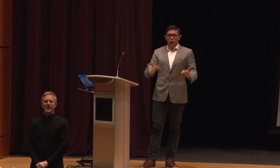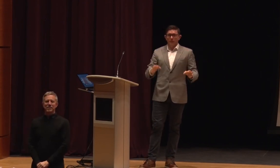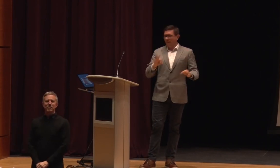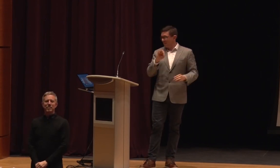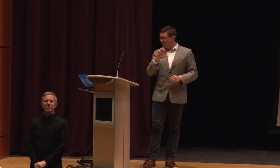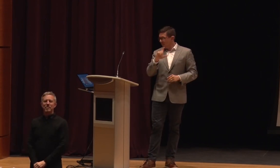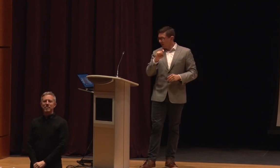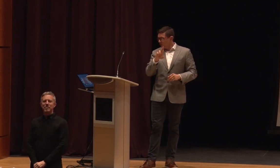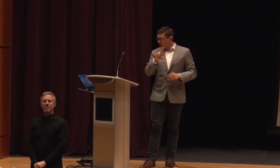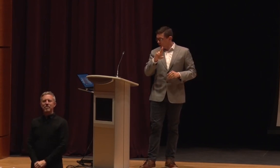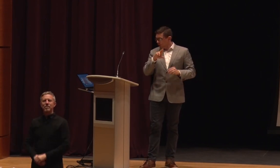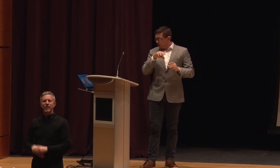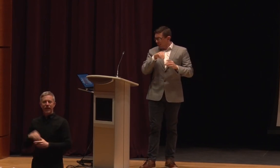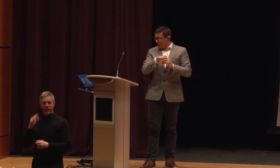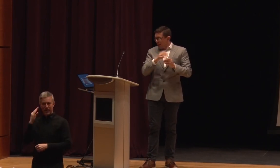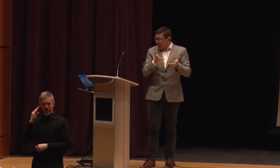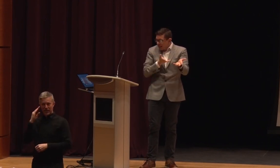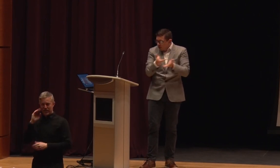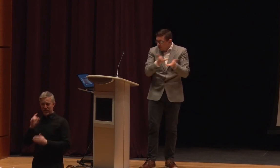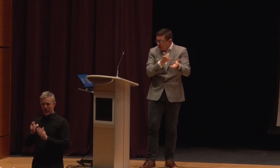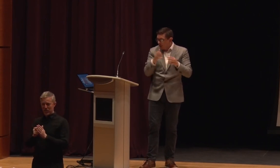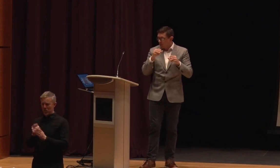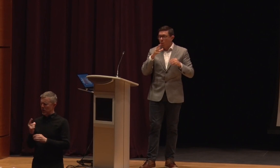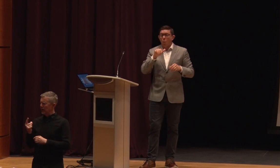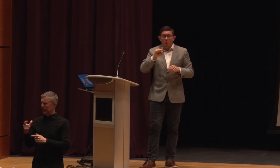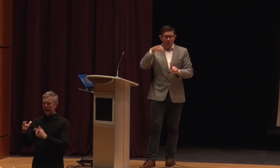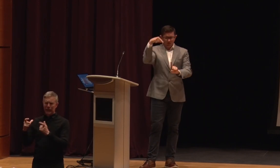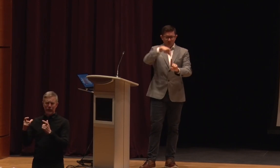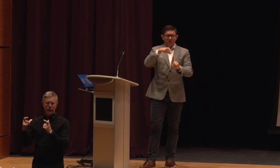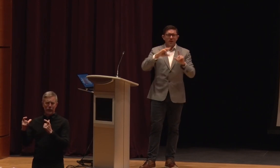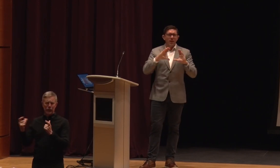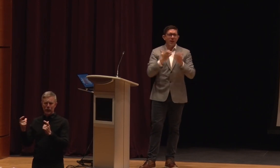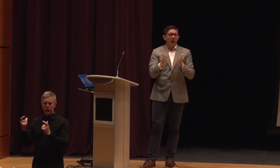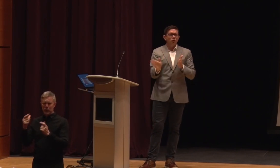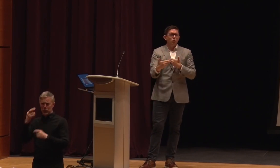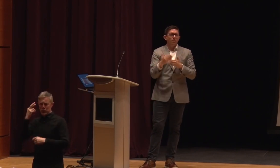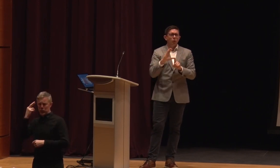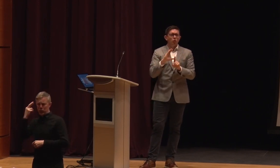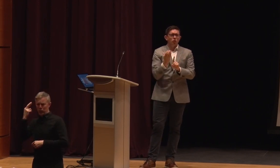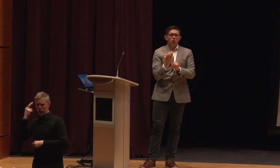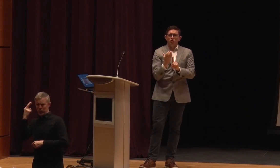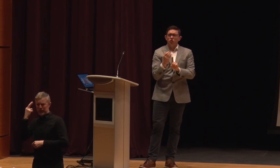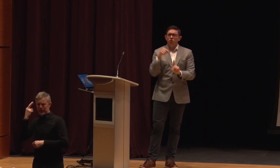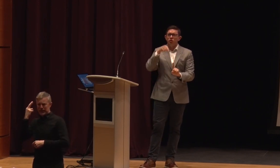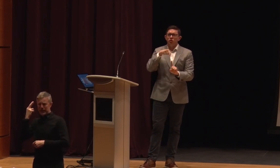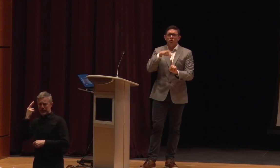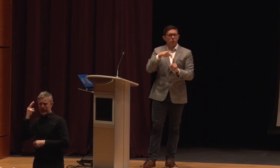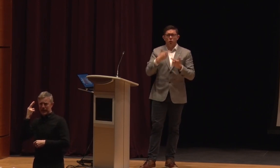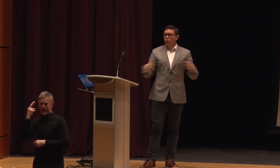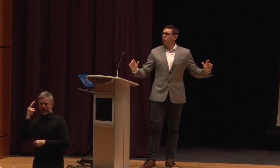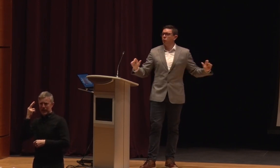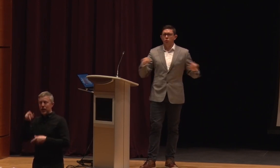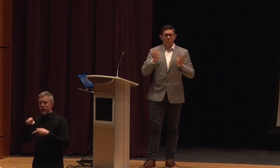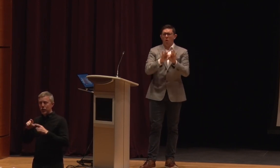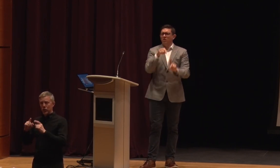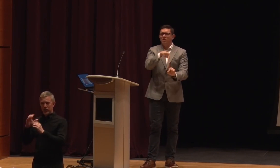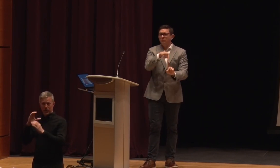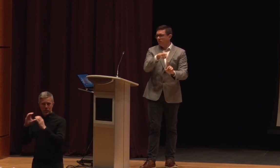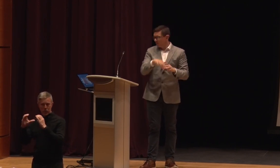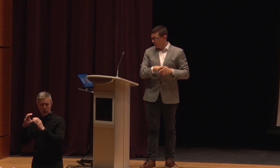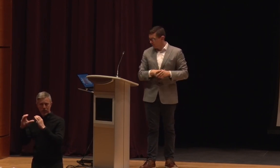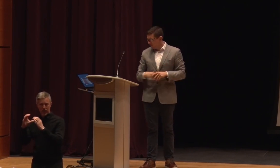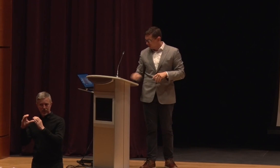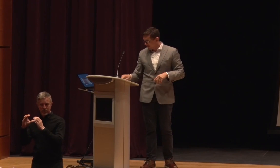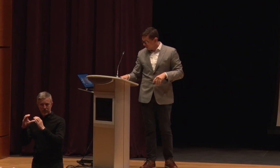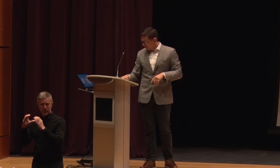Now, I noticed one huge determining factor in the communication, the interaction, was